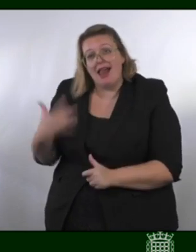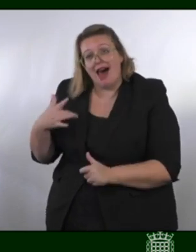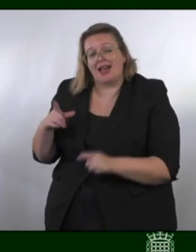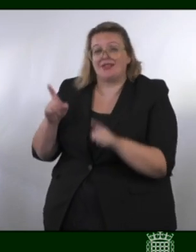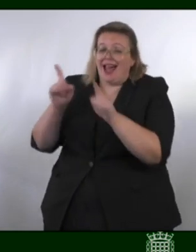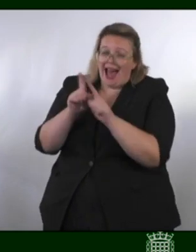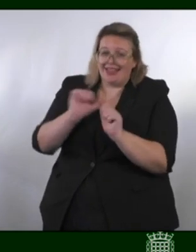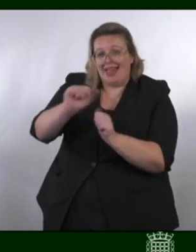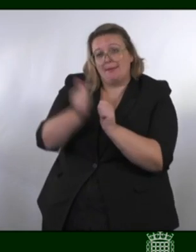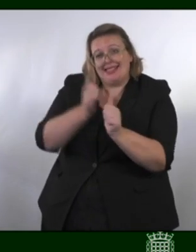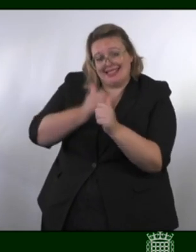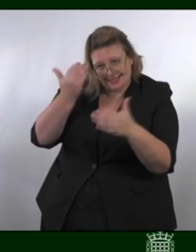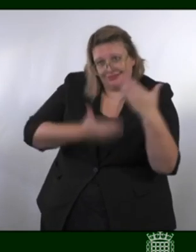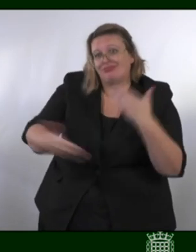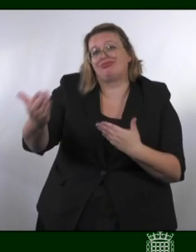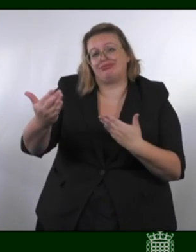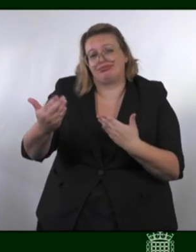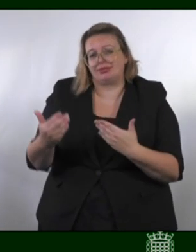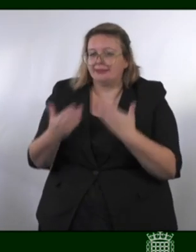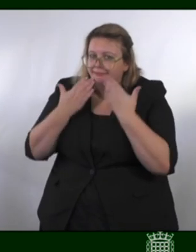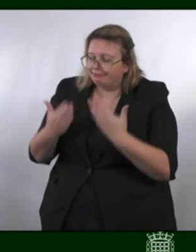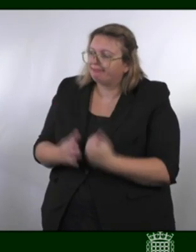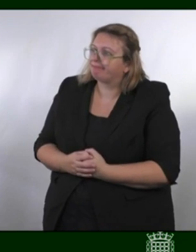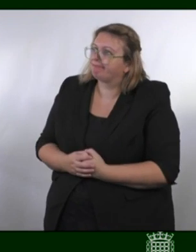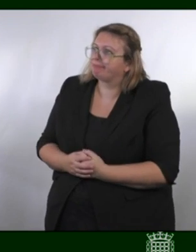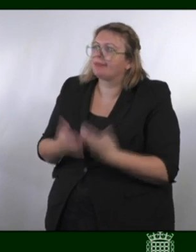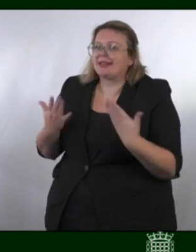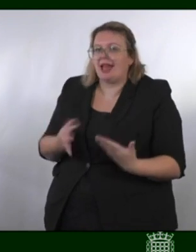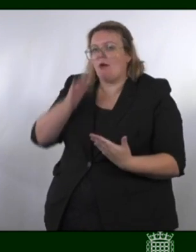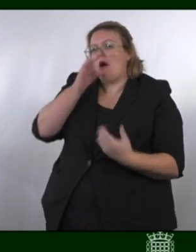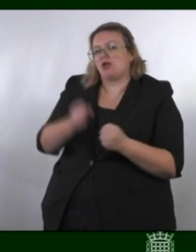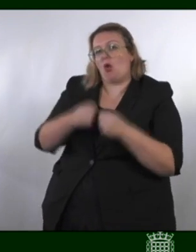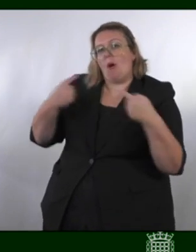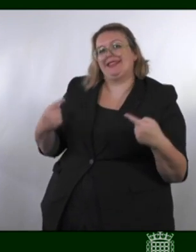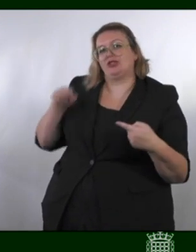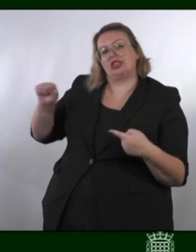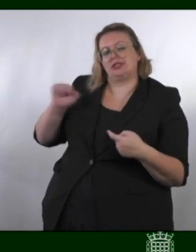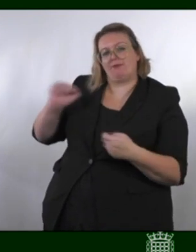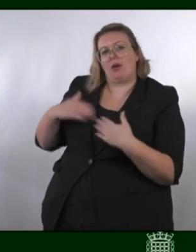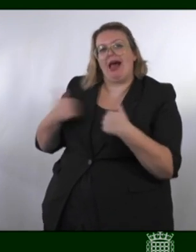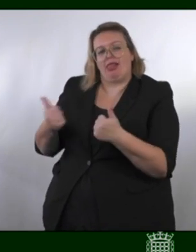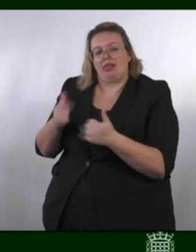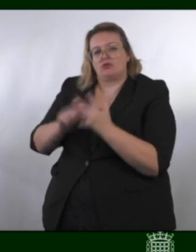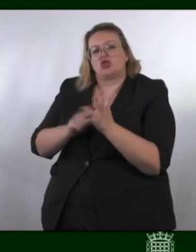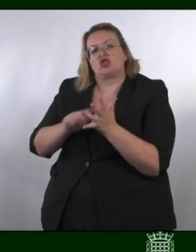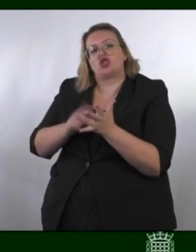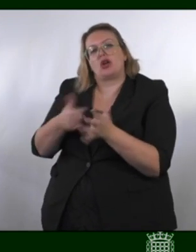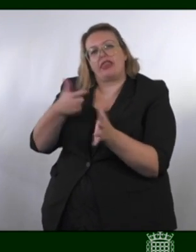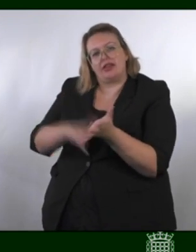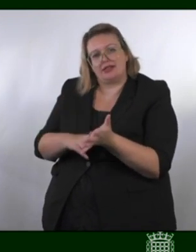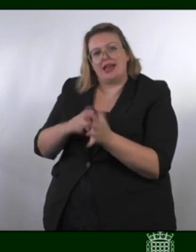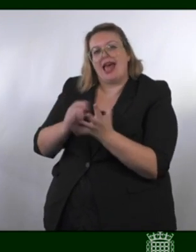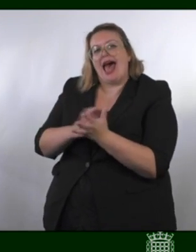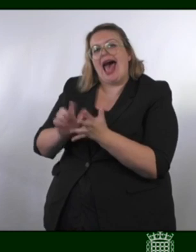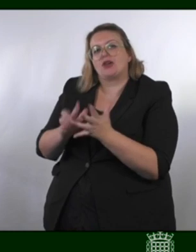this statement to the House. I now call the Shadow Secretary of State for Health, Jonathan Ashworth. Well, Mr. Speaker, and I thank the Minister